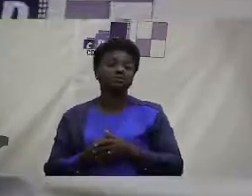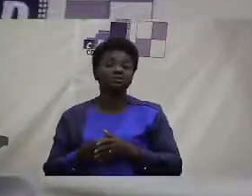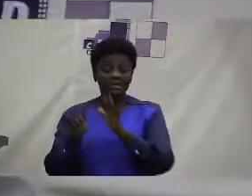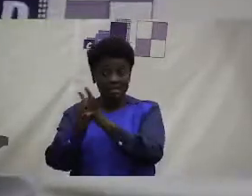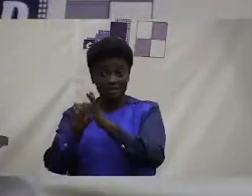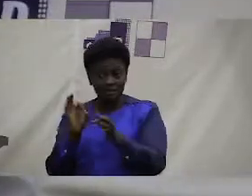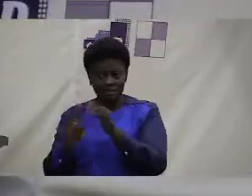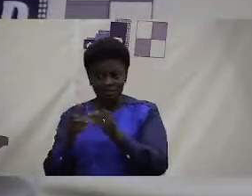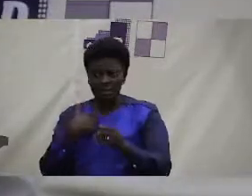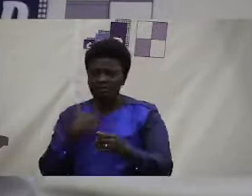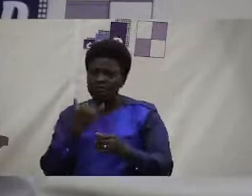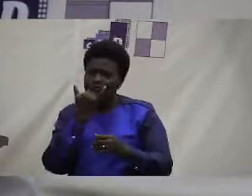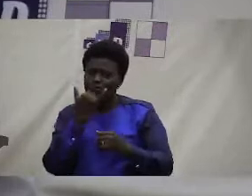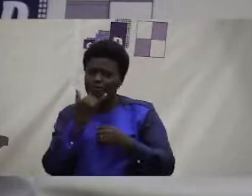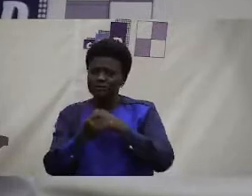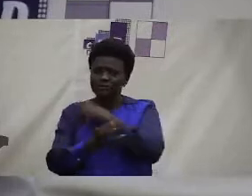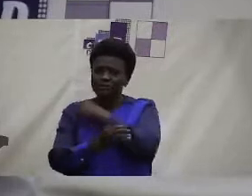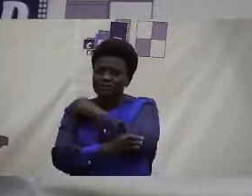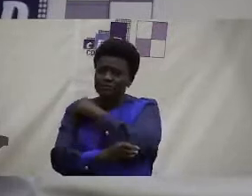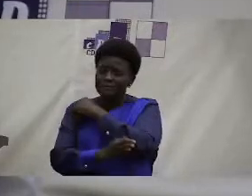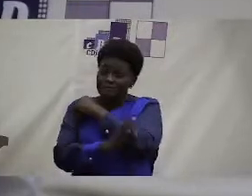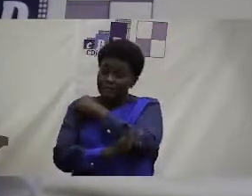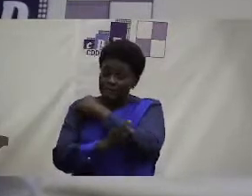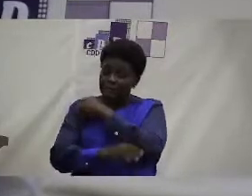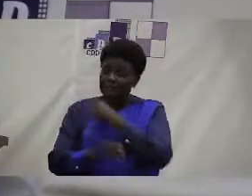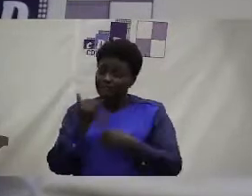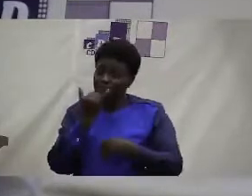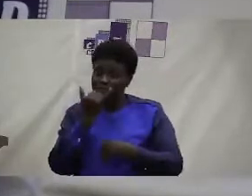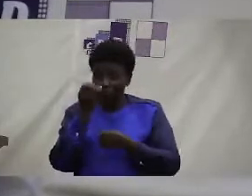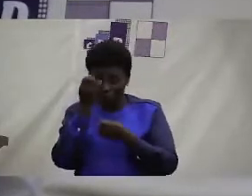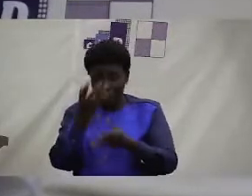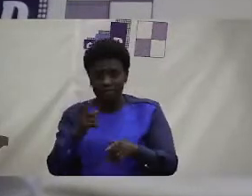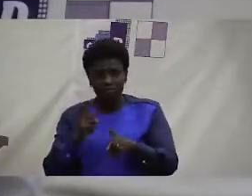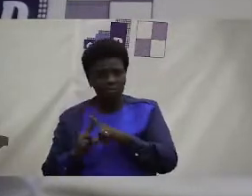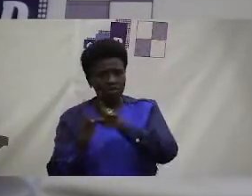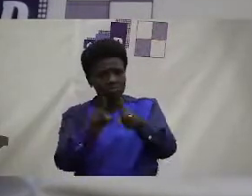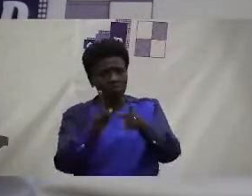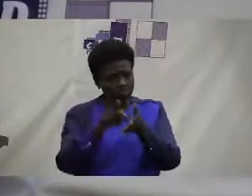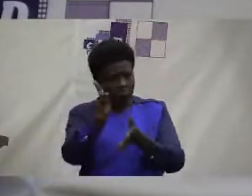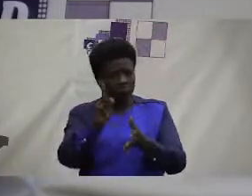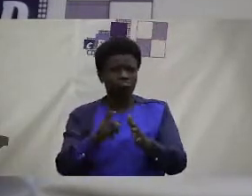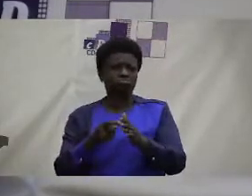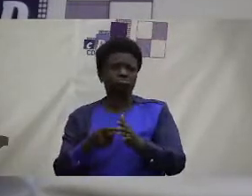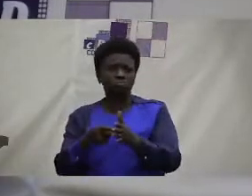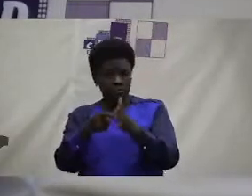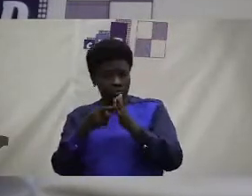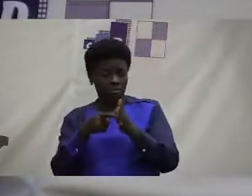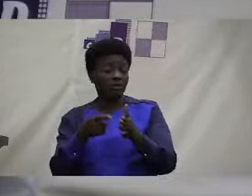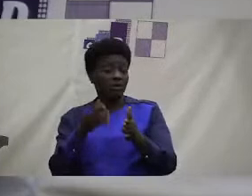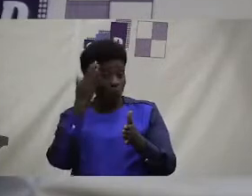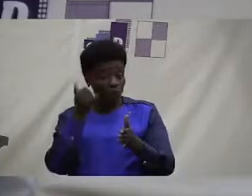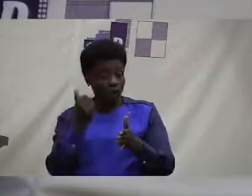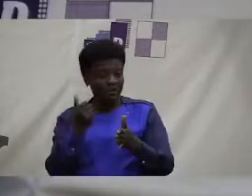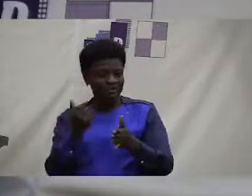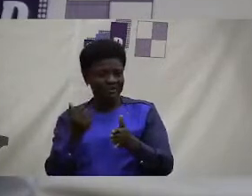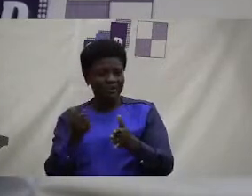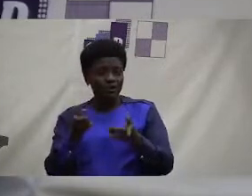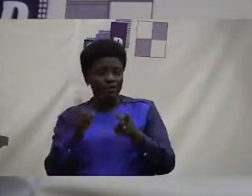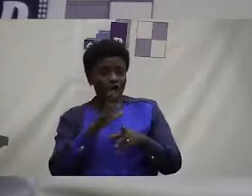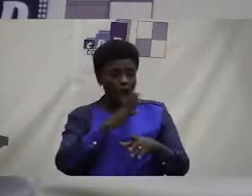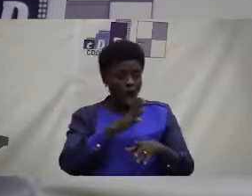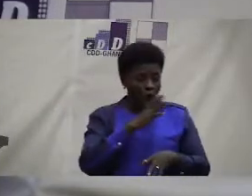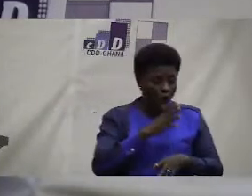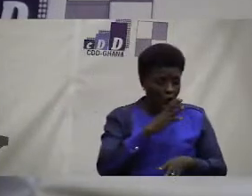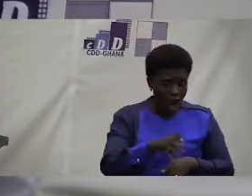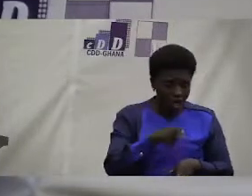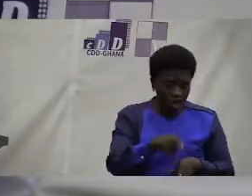foreign disinformation, political finance, and opaque debt, they are all interlinked. Because when we are talking here, people